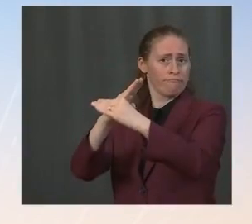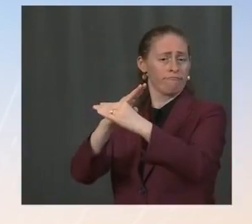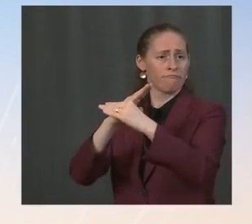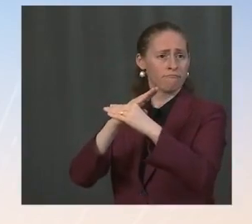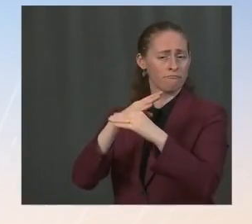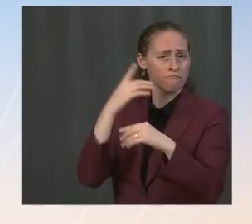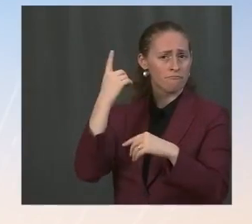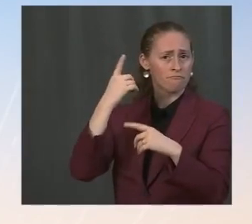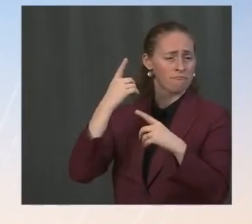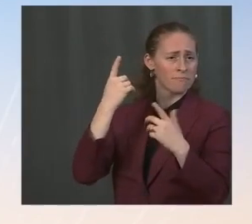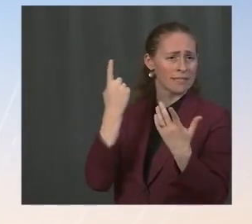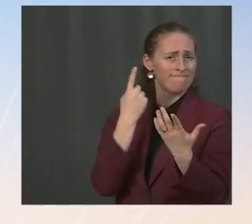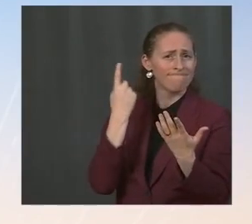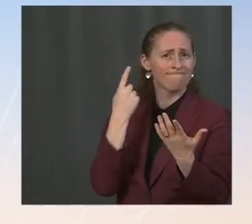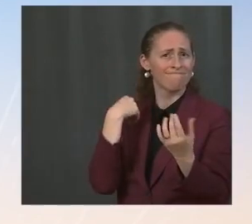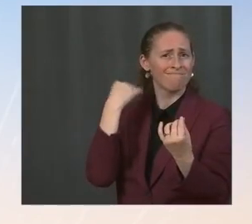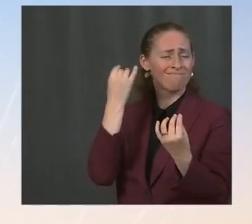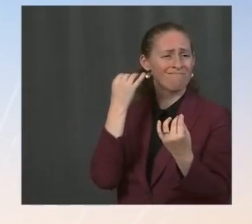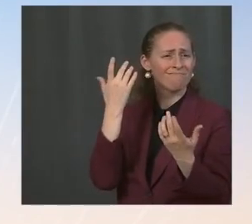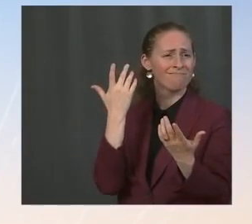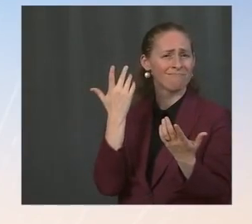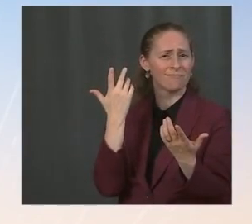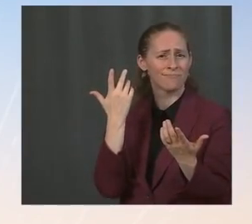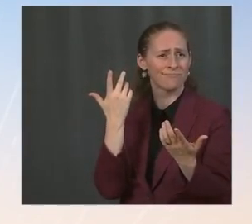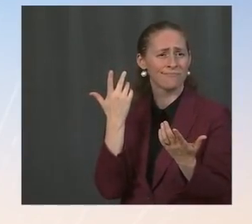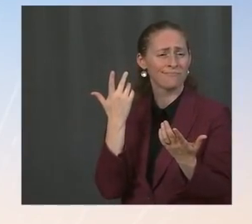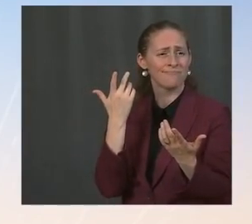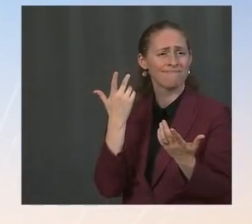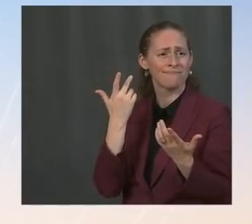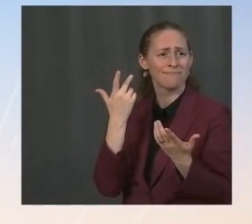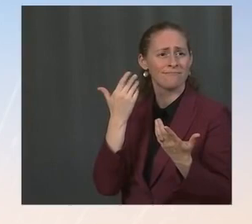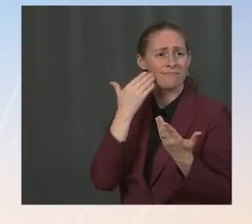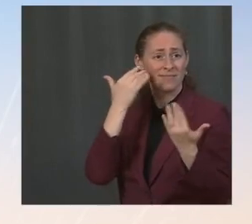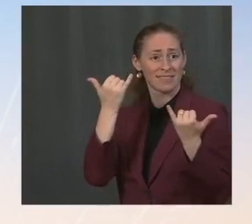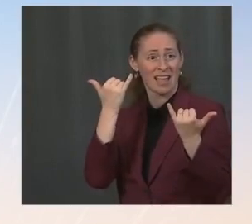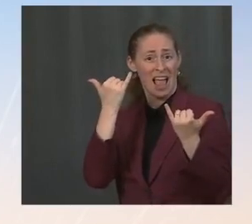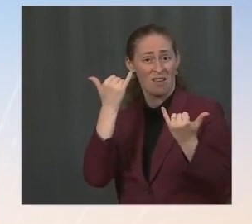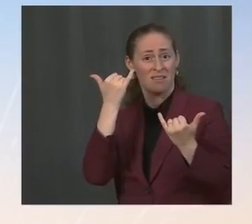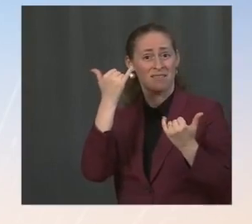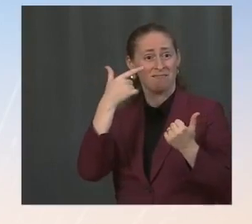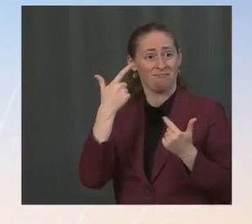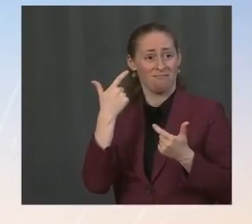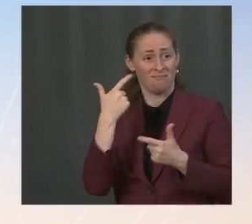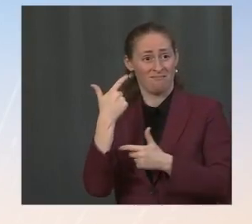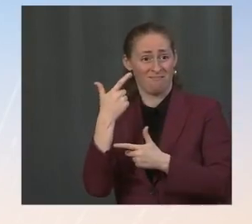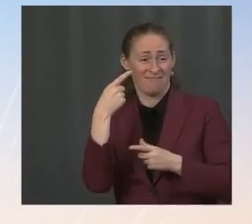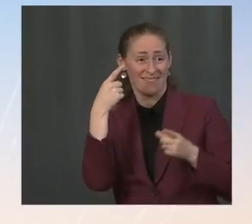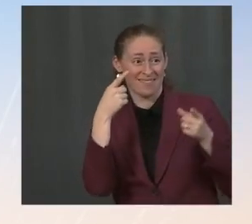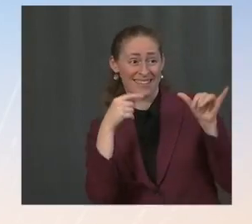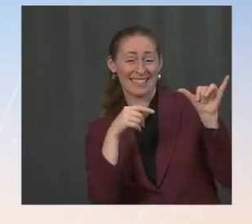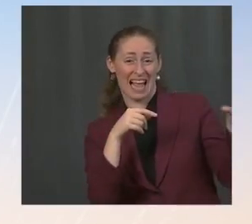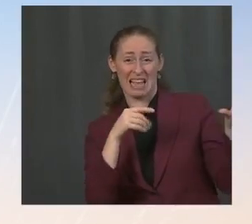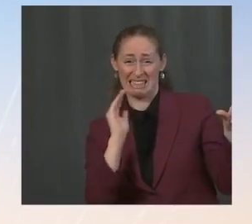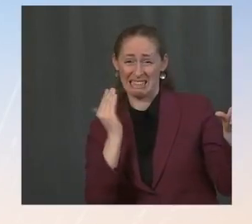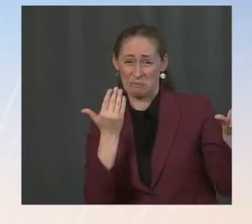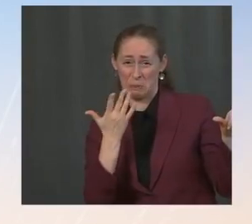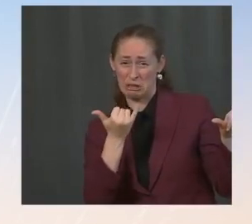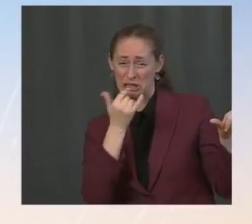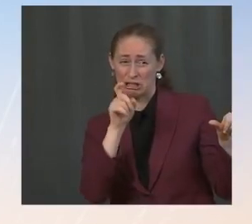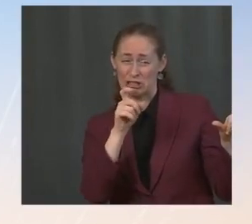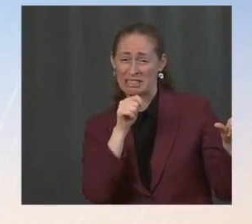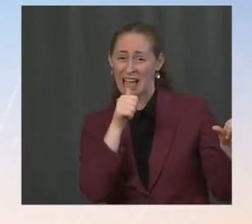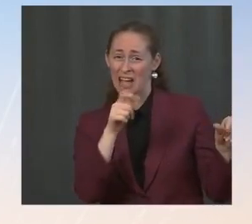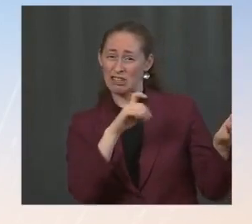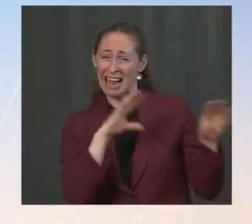stay potentially the wrong one, is my first question. I got a quick follow-up. Sure. Well, I would say first that General McKenzie